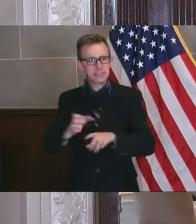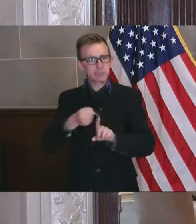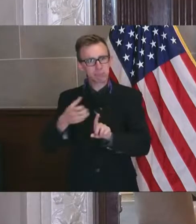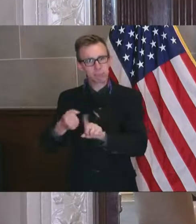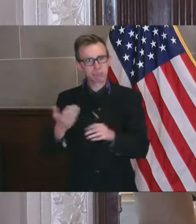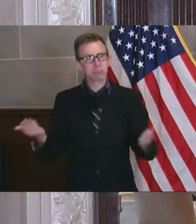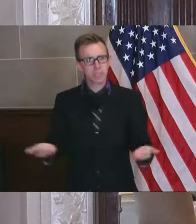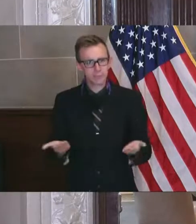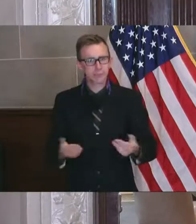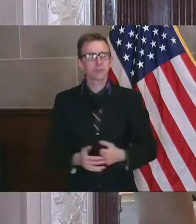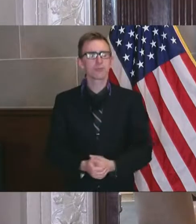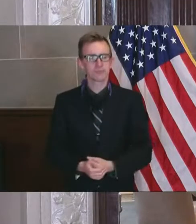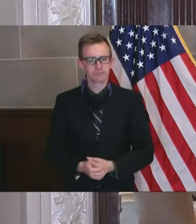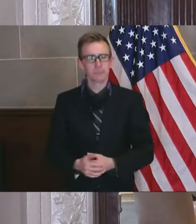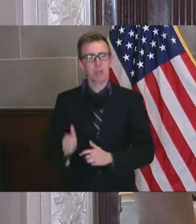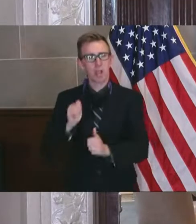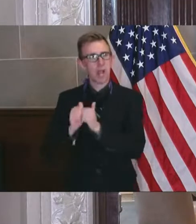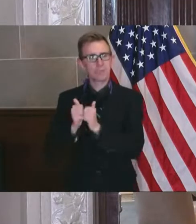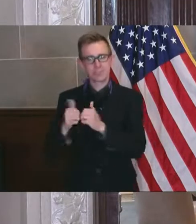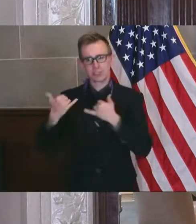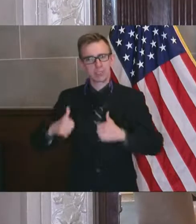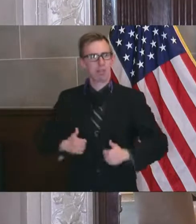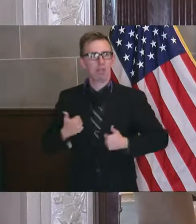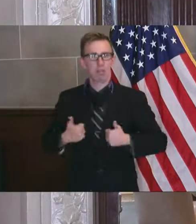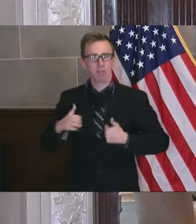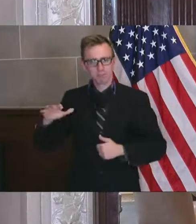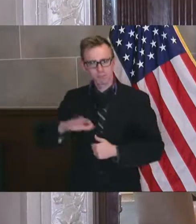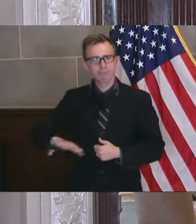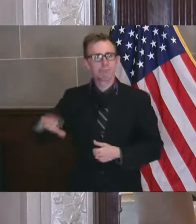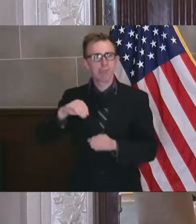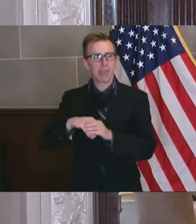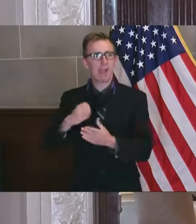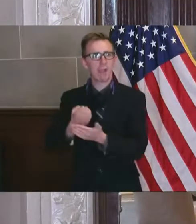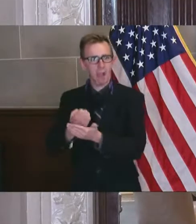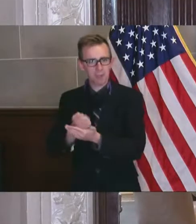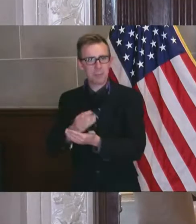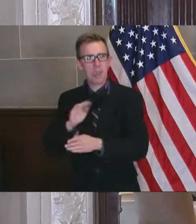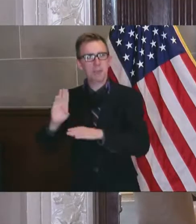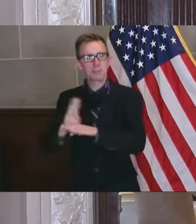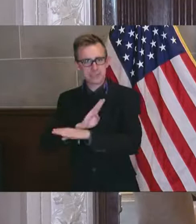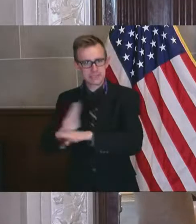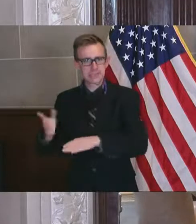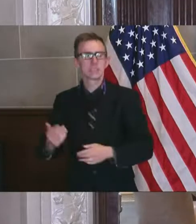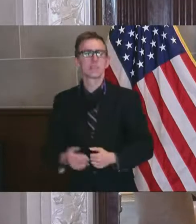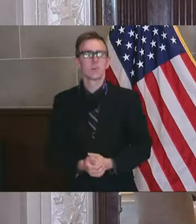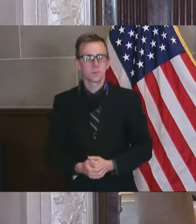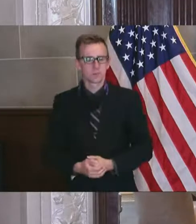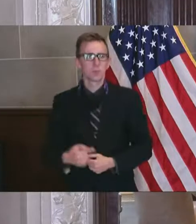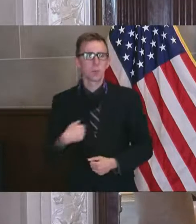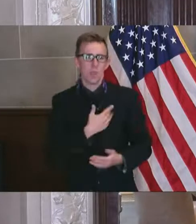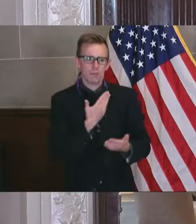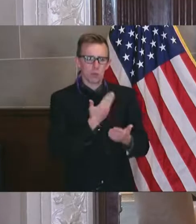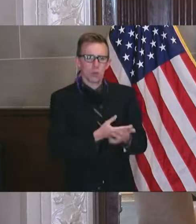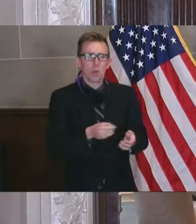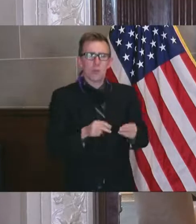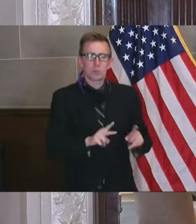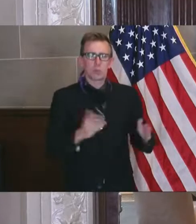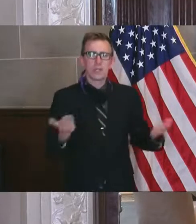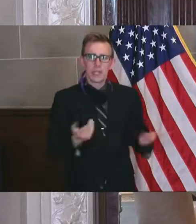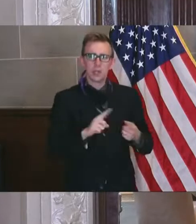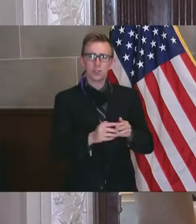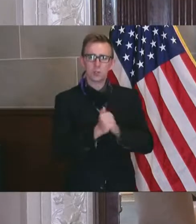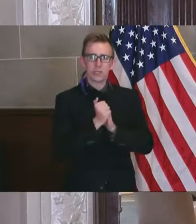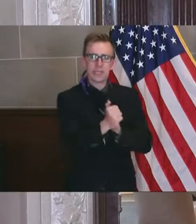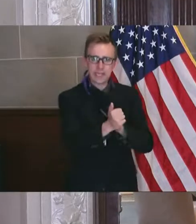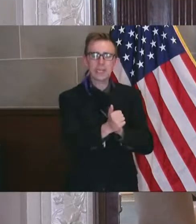through, but the competition will still be out there to grow the economy and grow businesses. And Missouri has every opportunity to lead